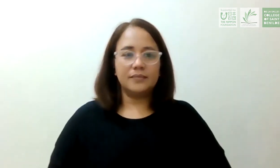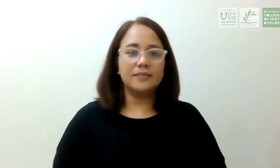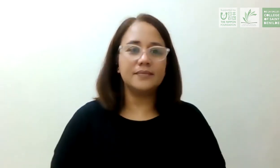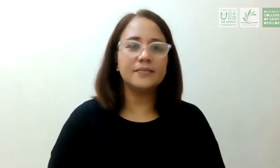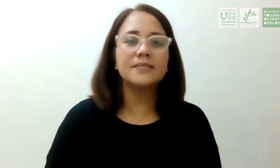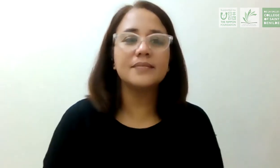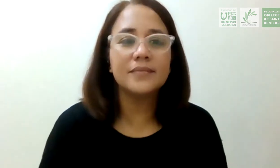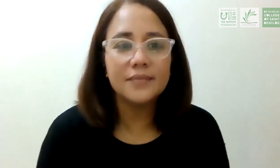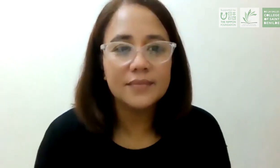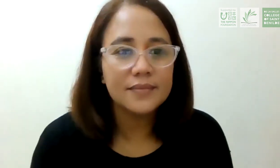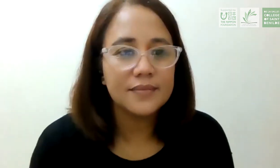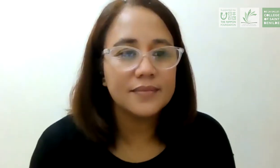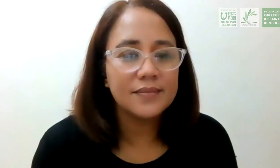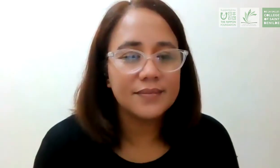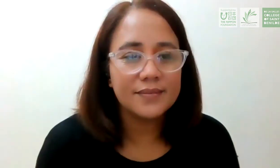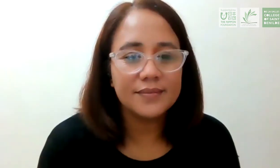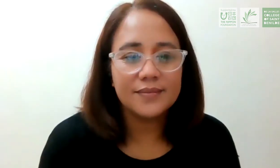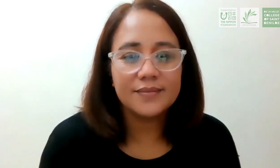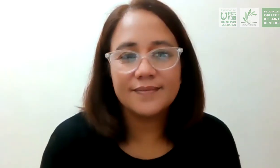Okay.